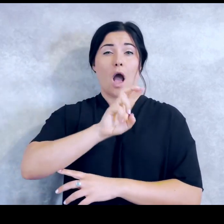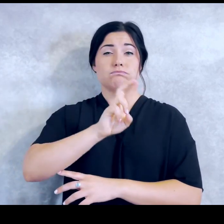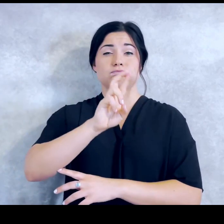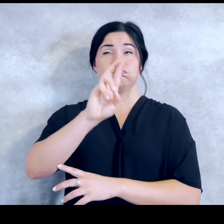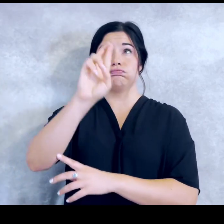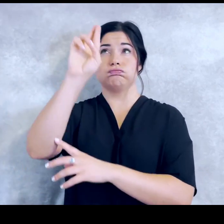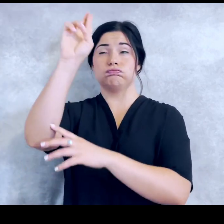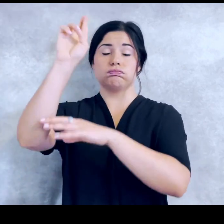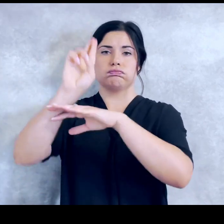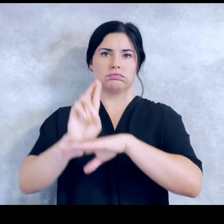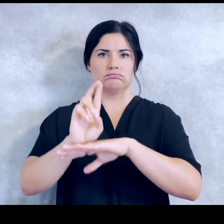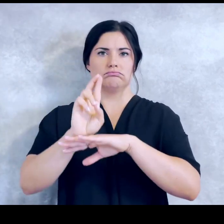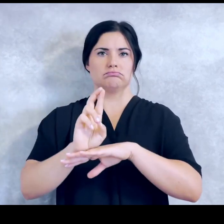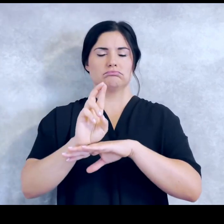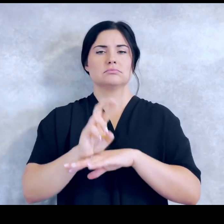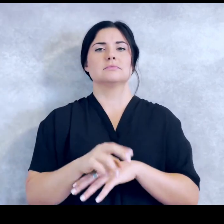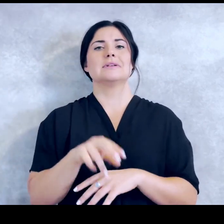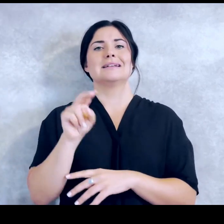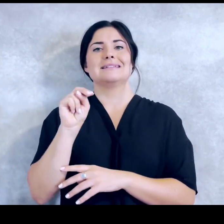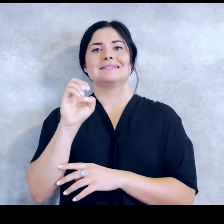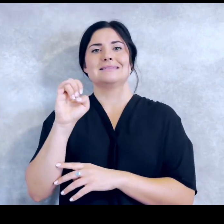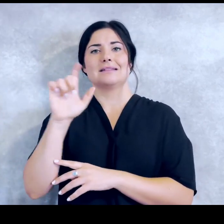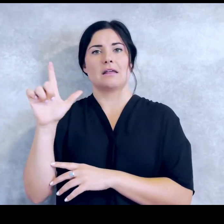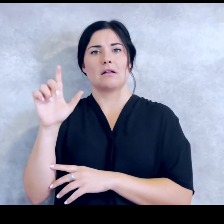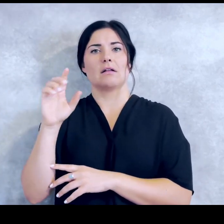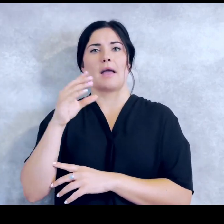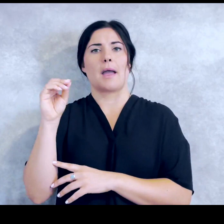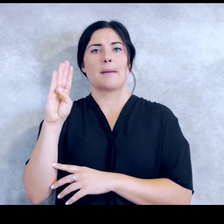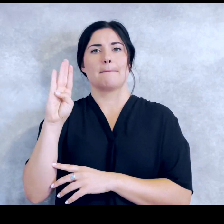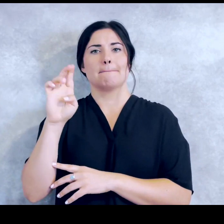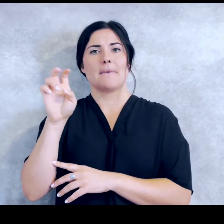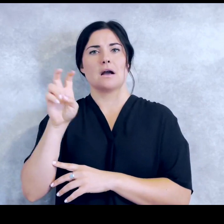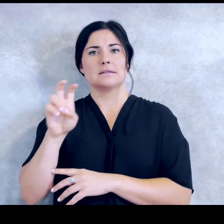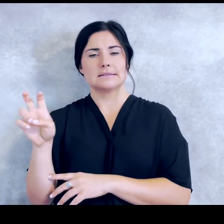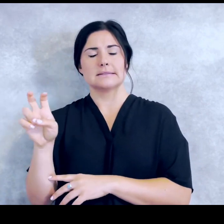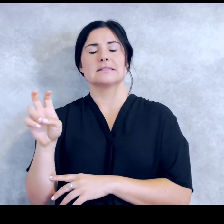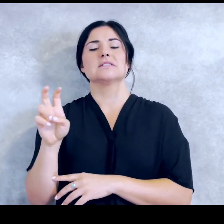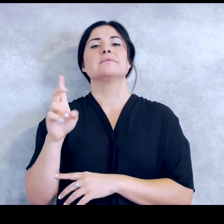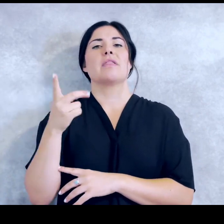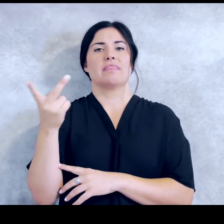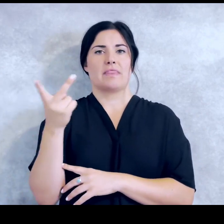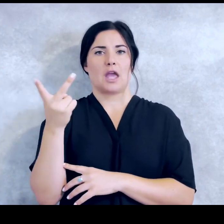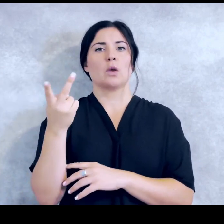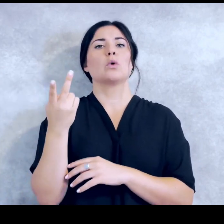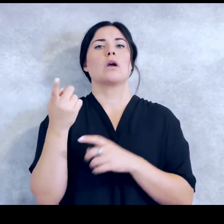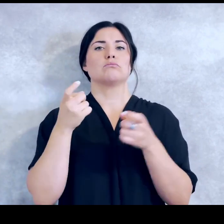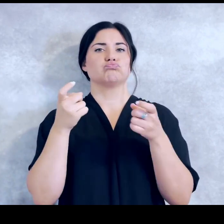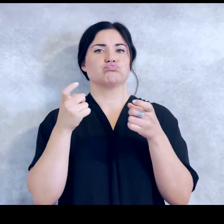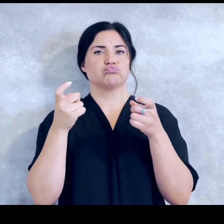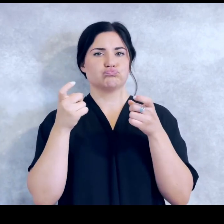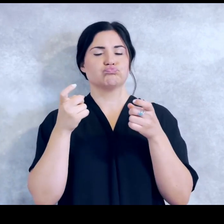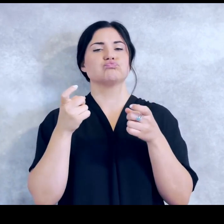Neil Armstrong and Buzz Aldrin were the pilots of, I believe, Tranquility.